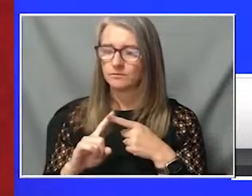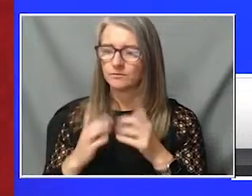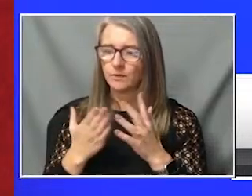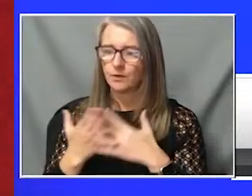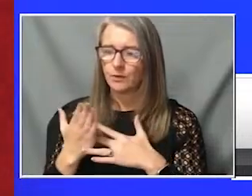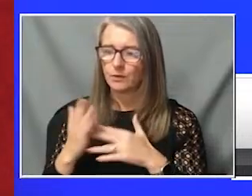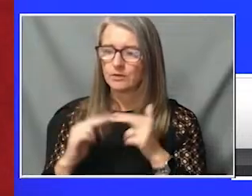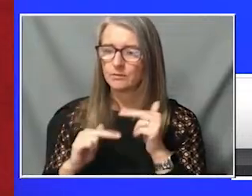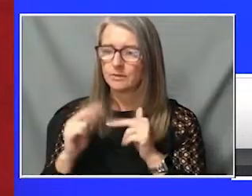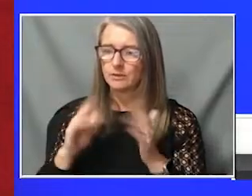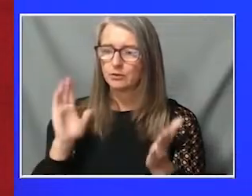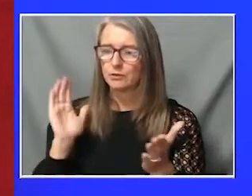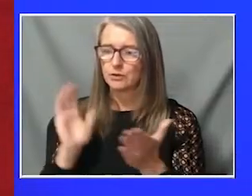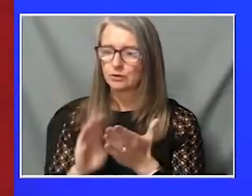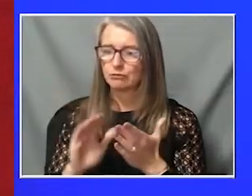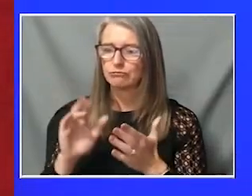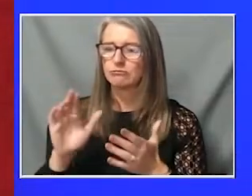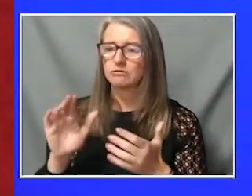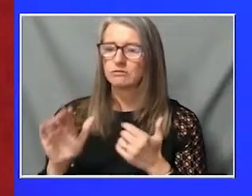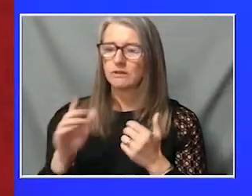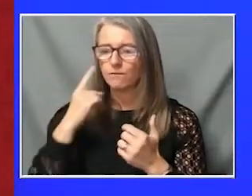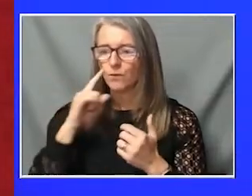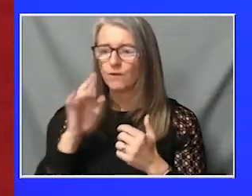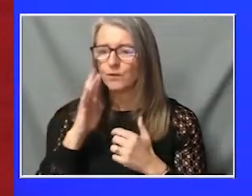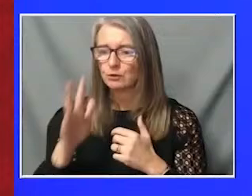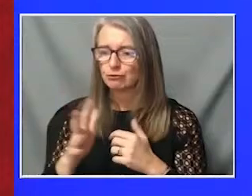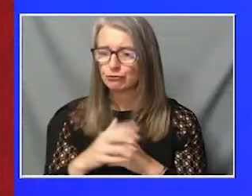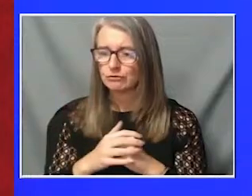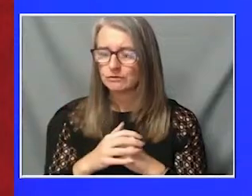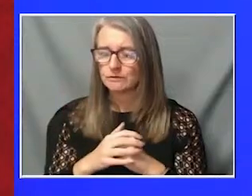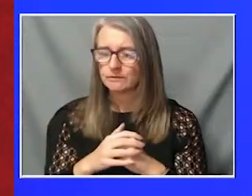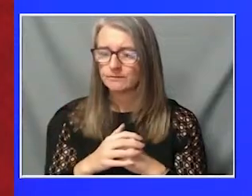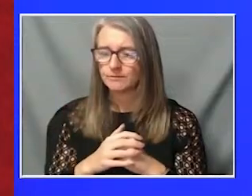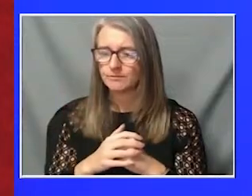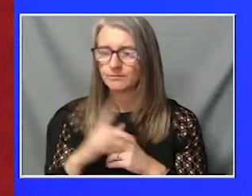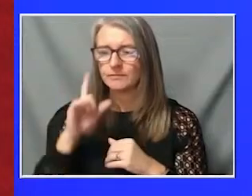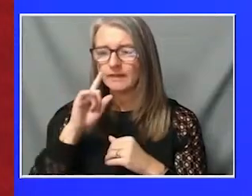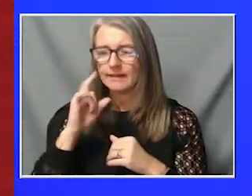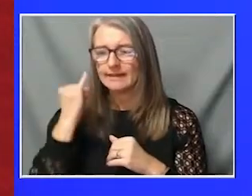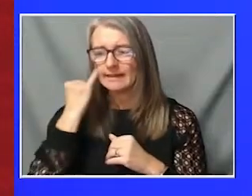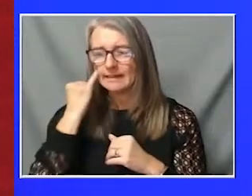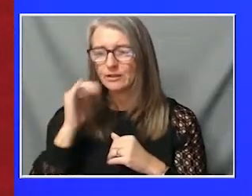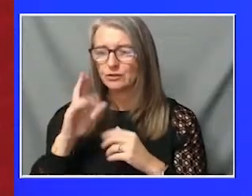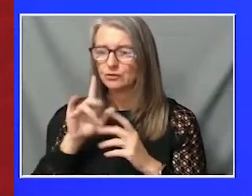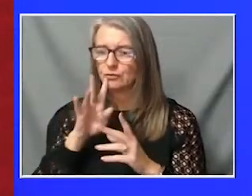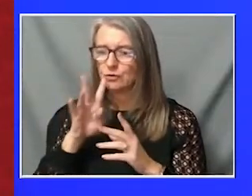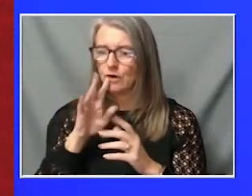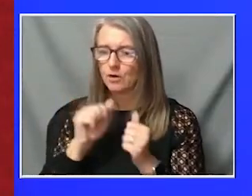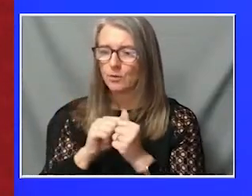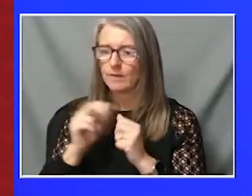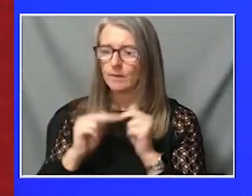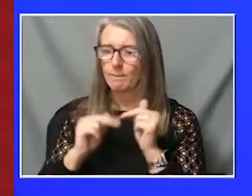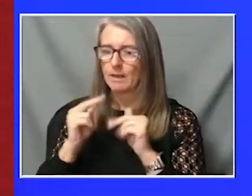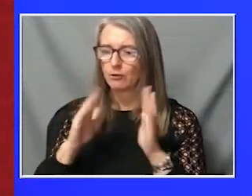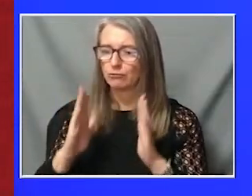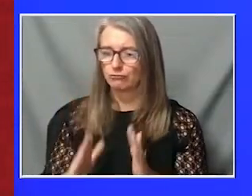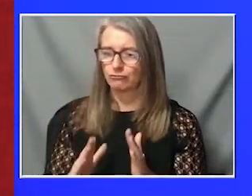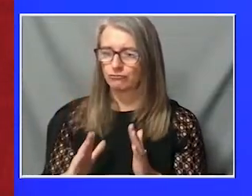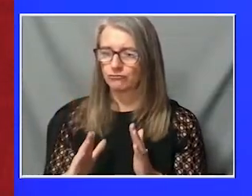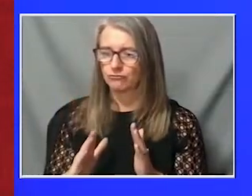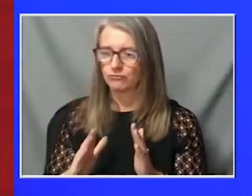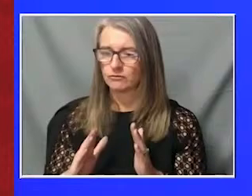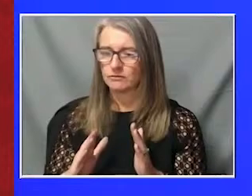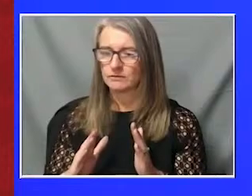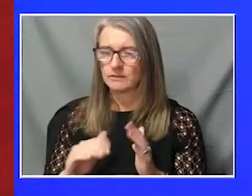it, to reduce it for the future. And so I think that your builder, you should discuss that with them. And I don't